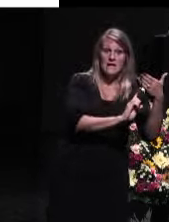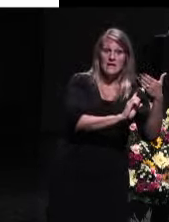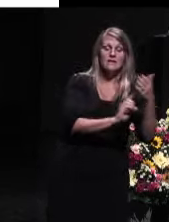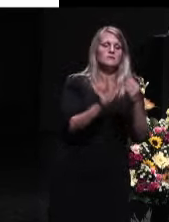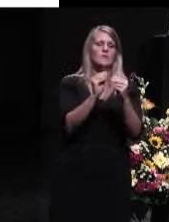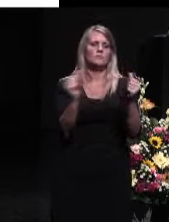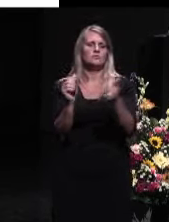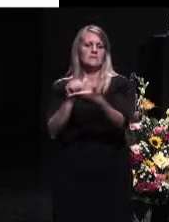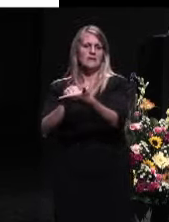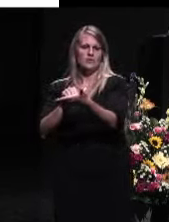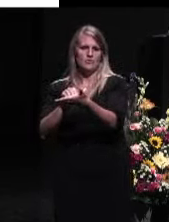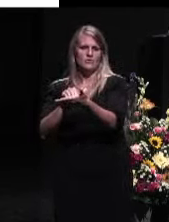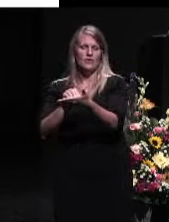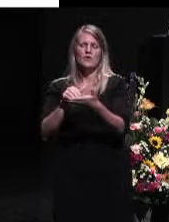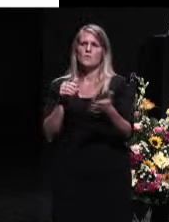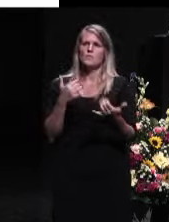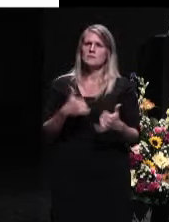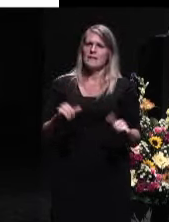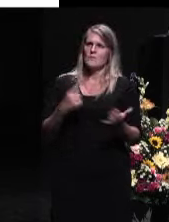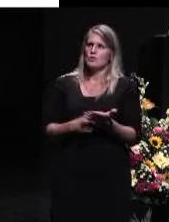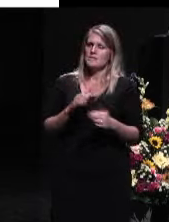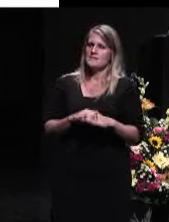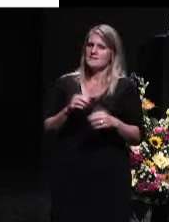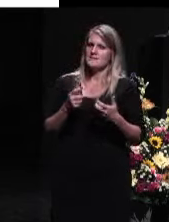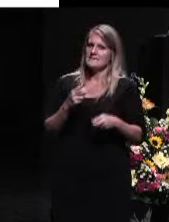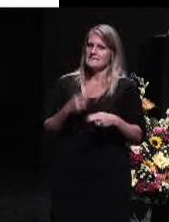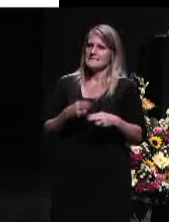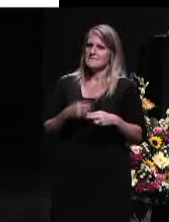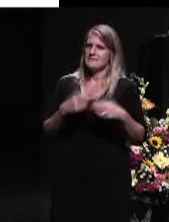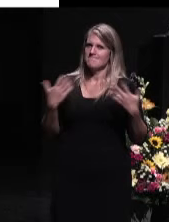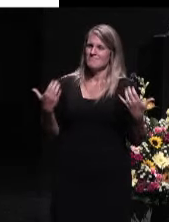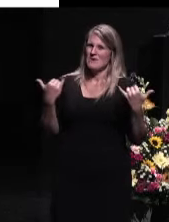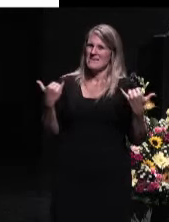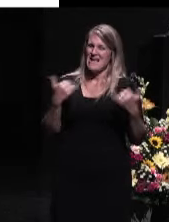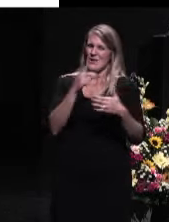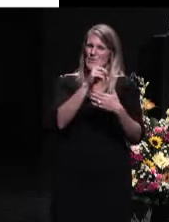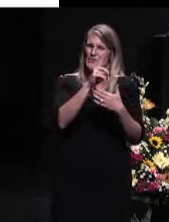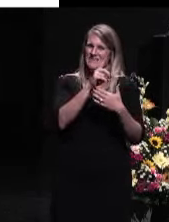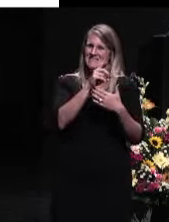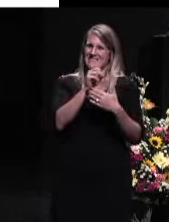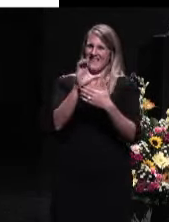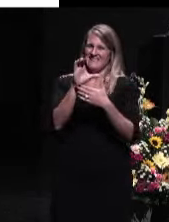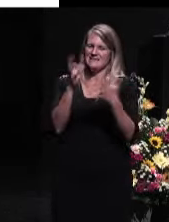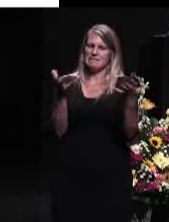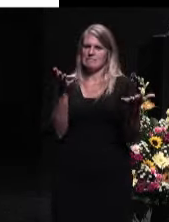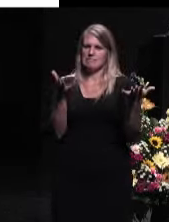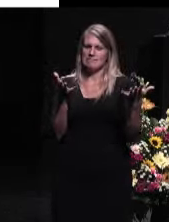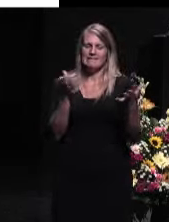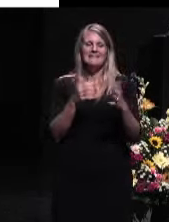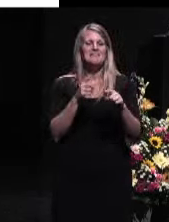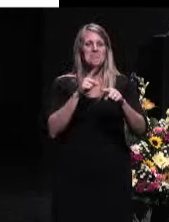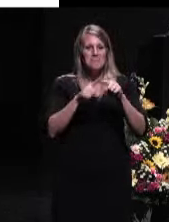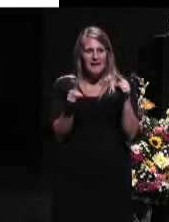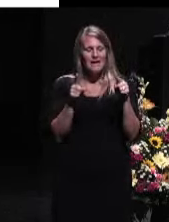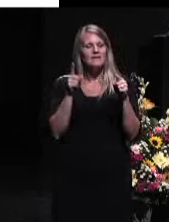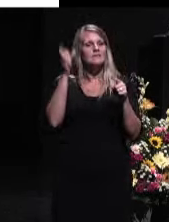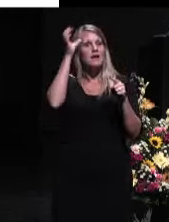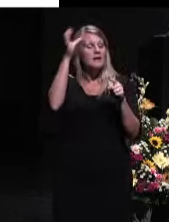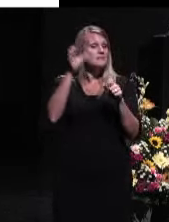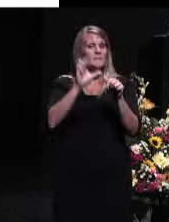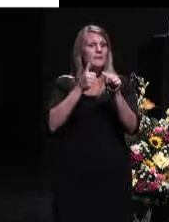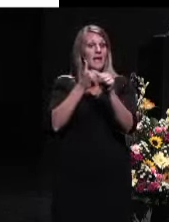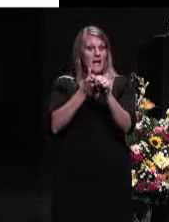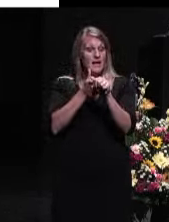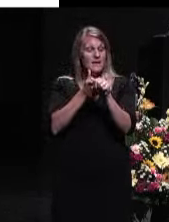Center. We're working on the name. It gets us to DESC, which may be kind of antiquated in the world today, but the concept here,